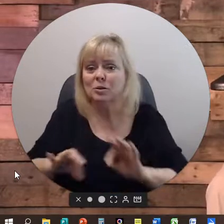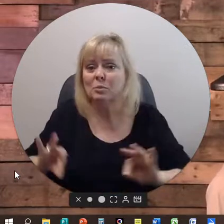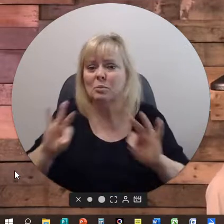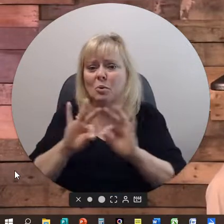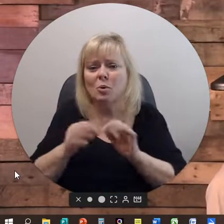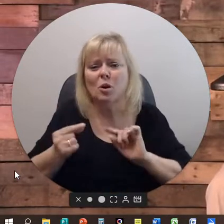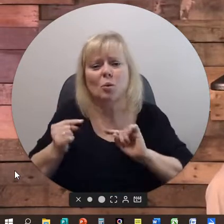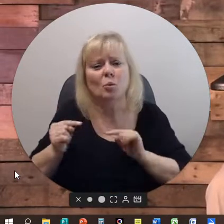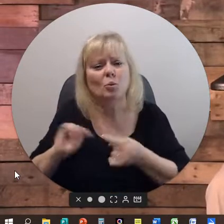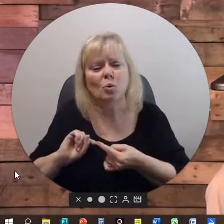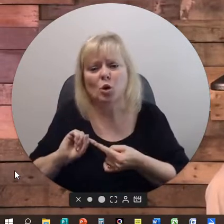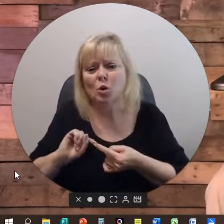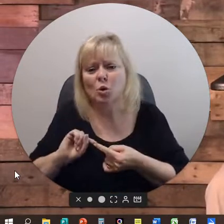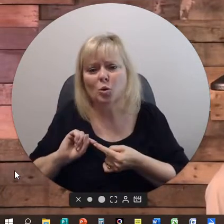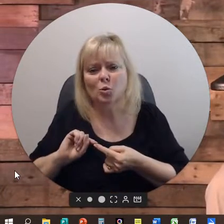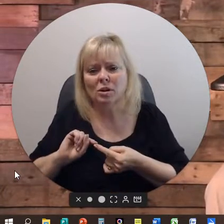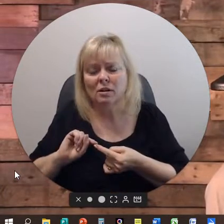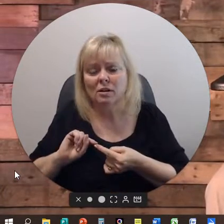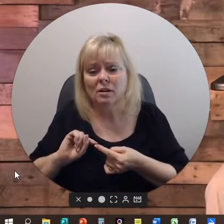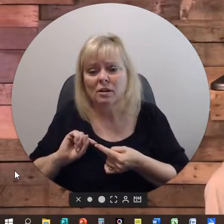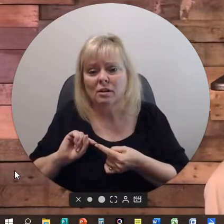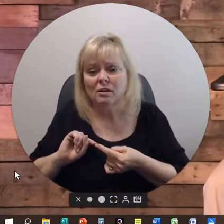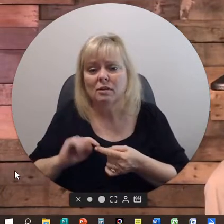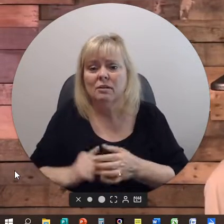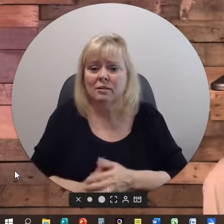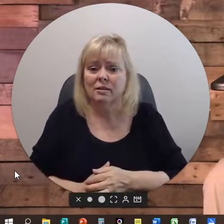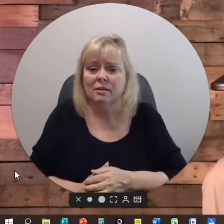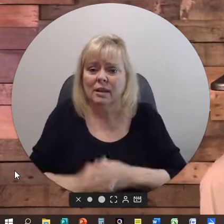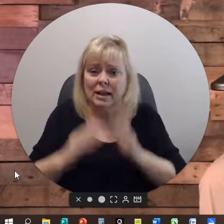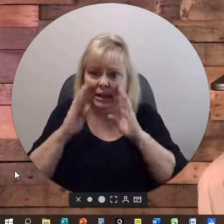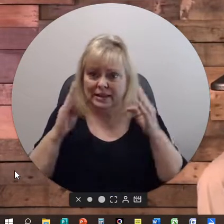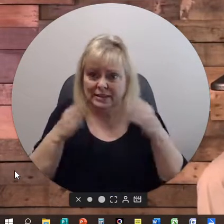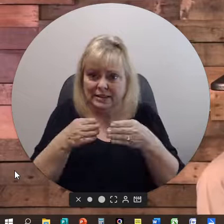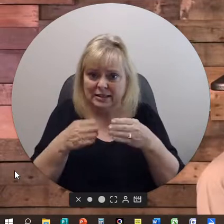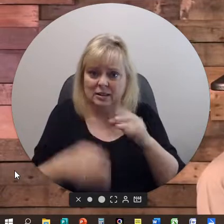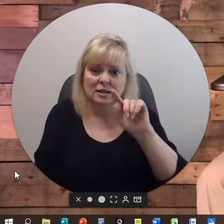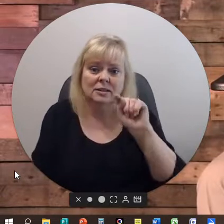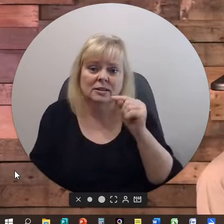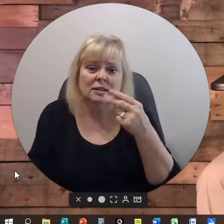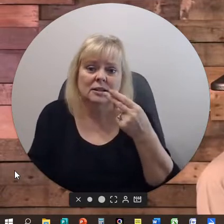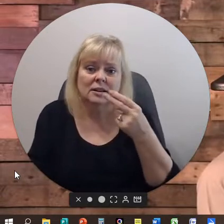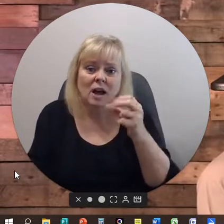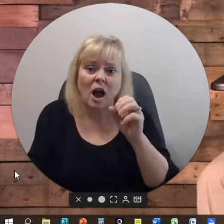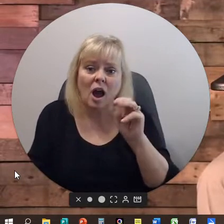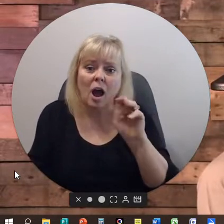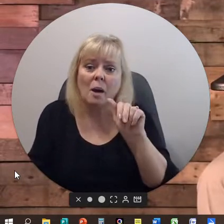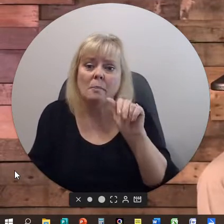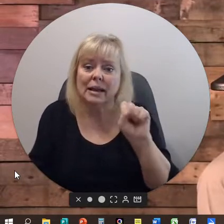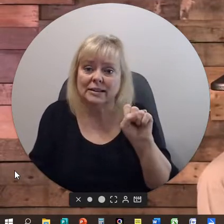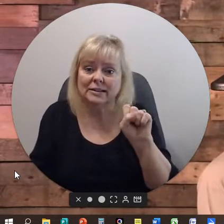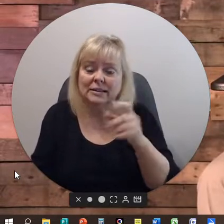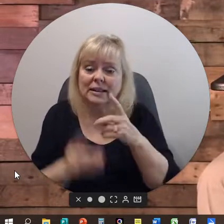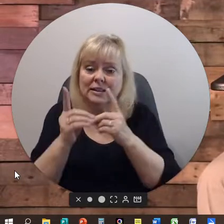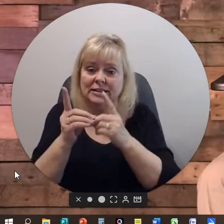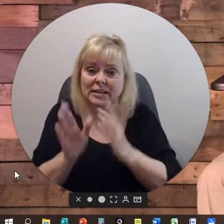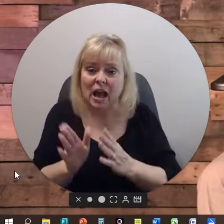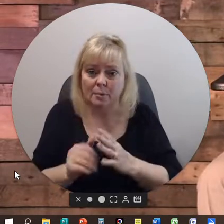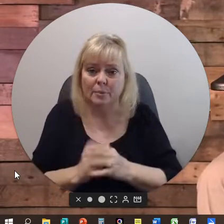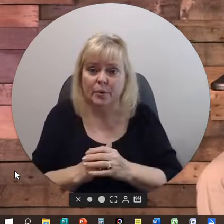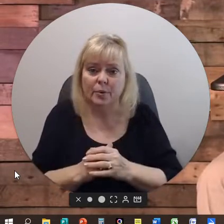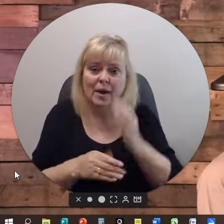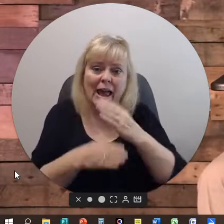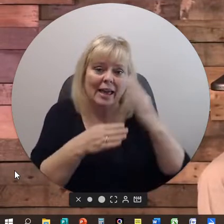Turn your attention with me to the story of Thomas at the end of the Gospel of John for